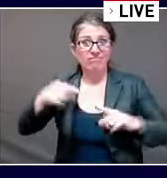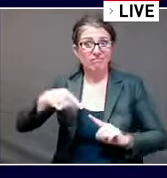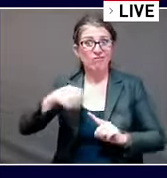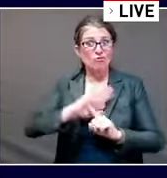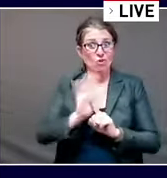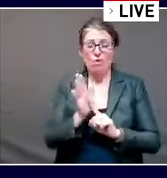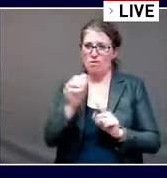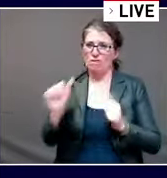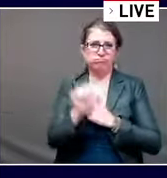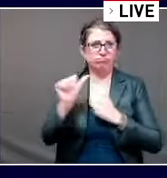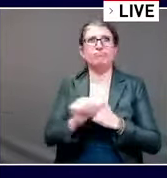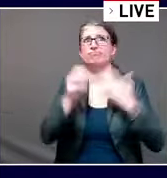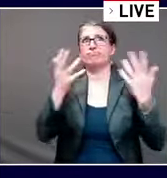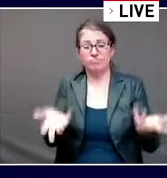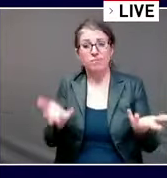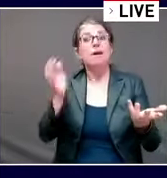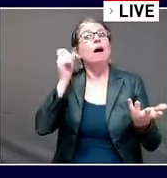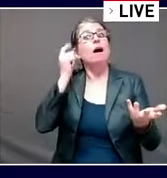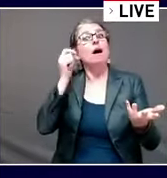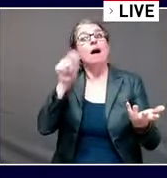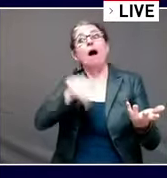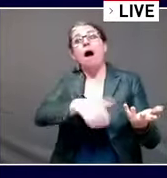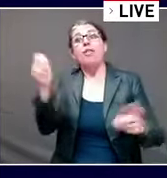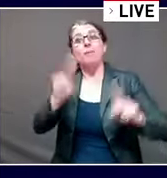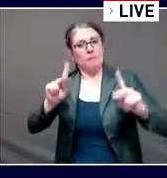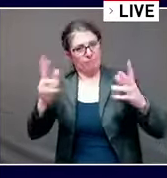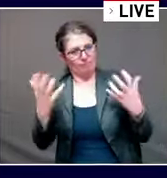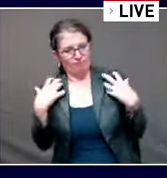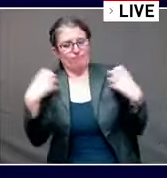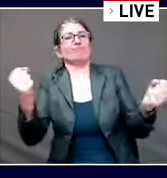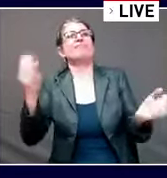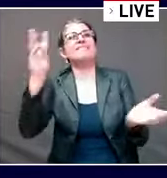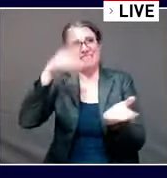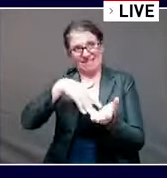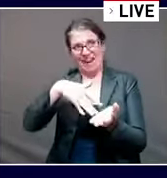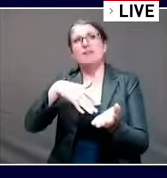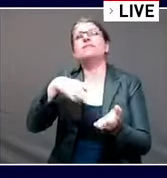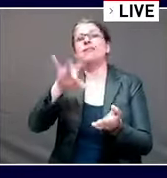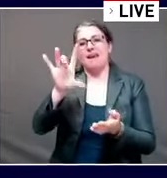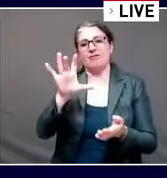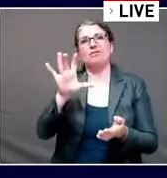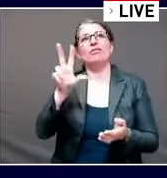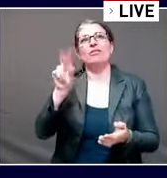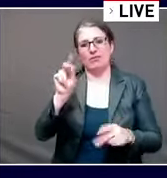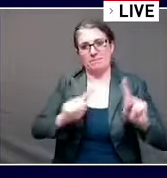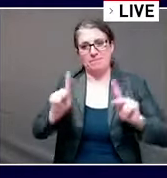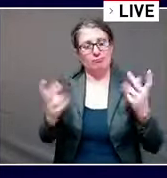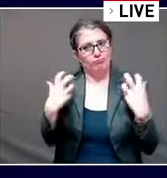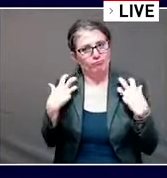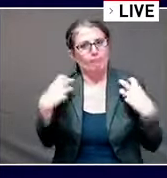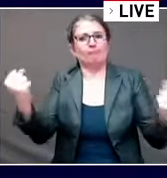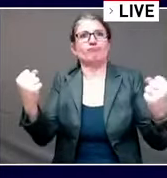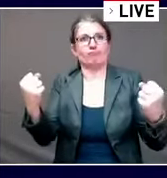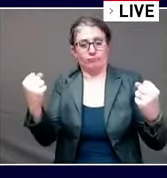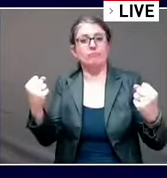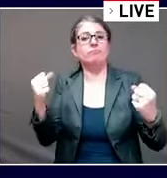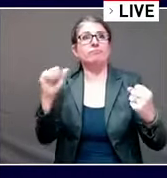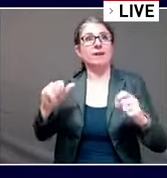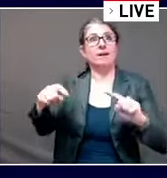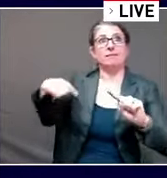6,830 have recovered. Cumulatively, 577 people have been hospitalized, and right now